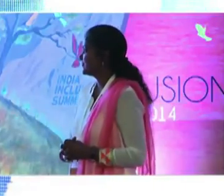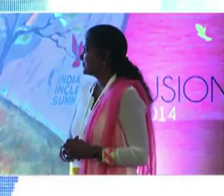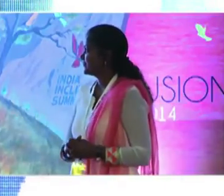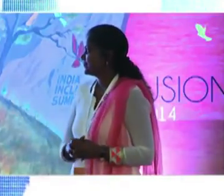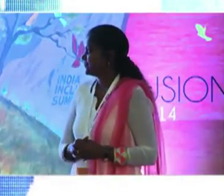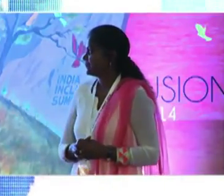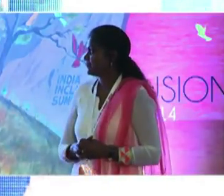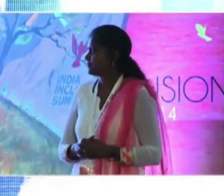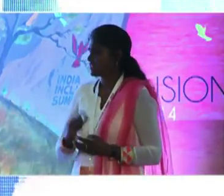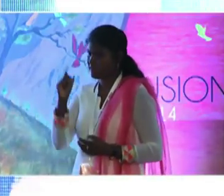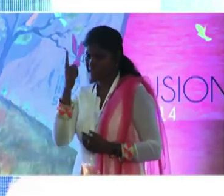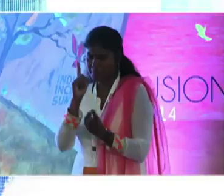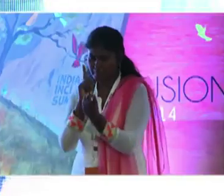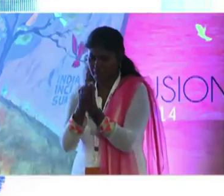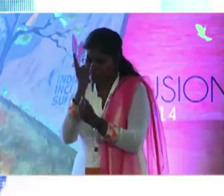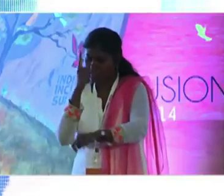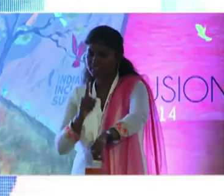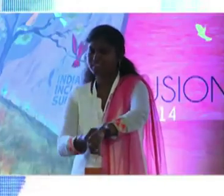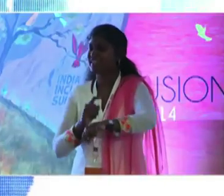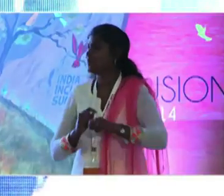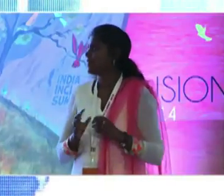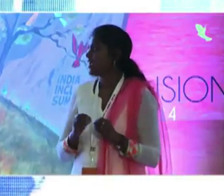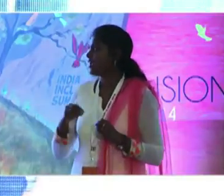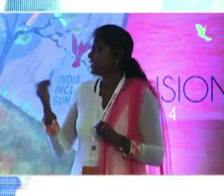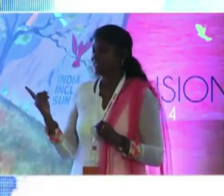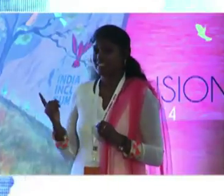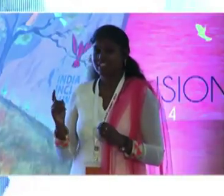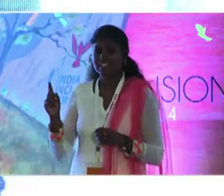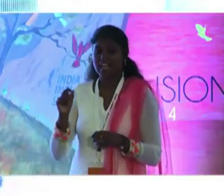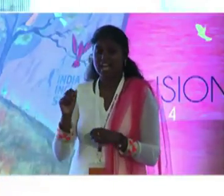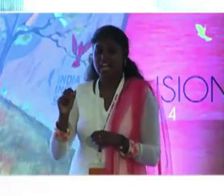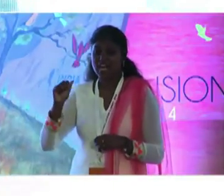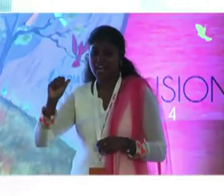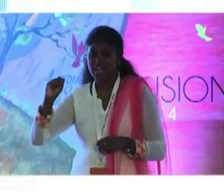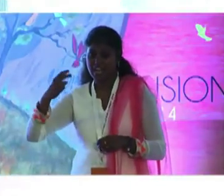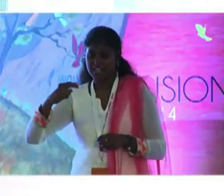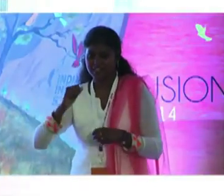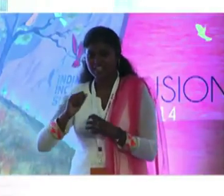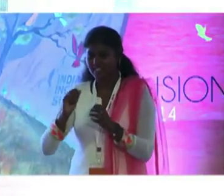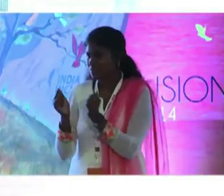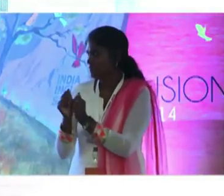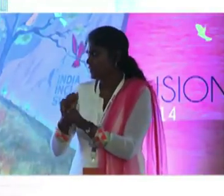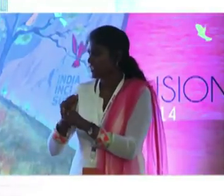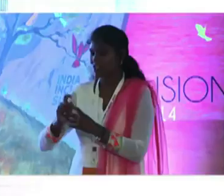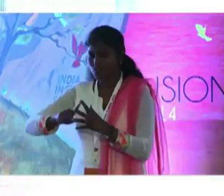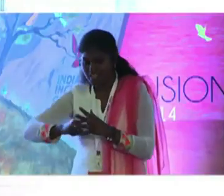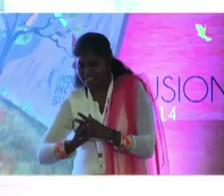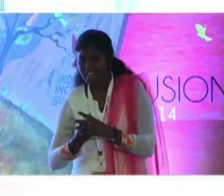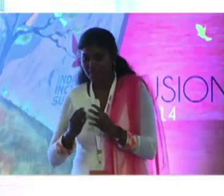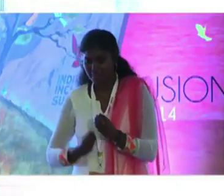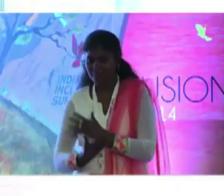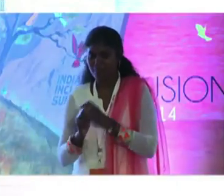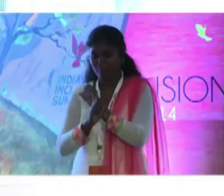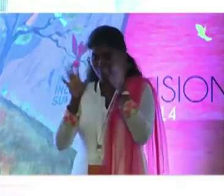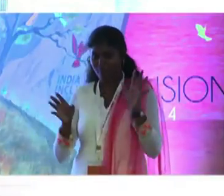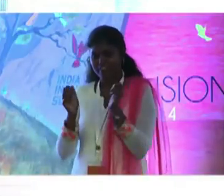when I met him for the first time. For me, my friend Ashwin is my world. My day starts with him, ends with him. To have seen him smile is